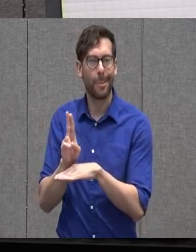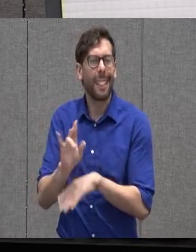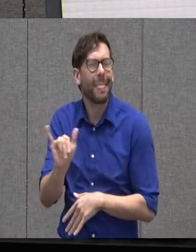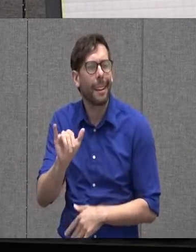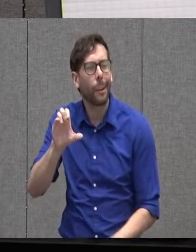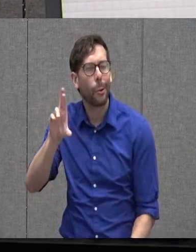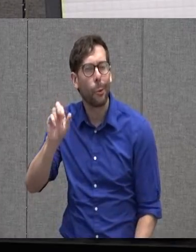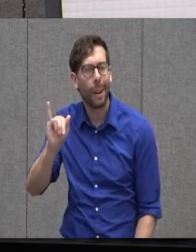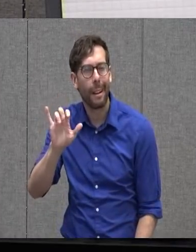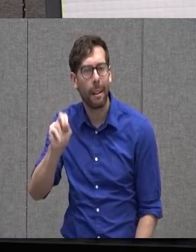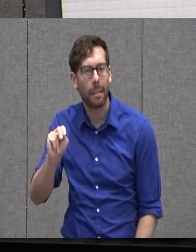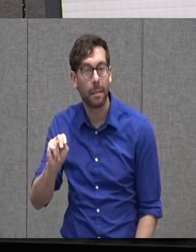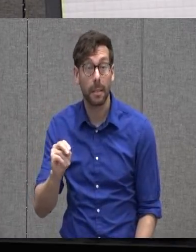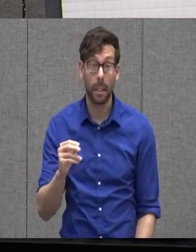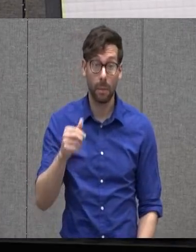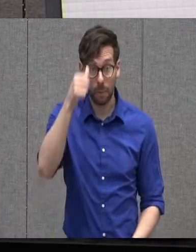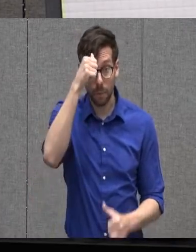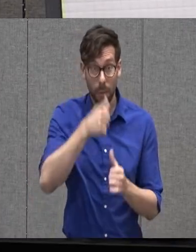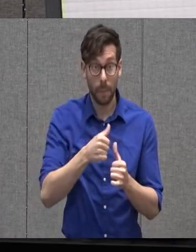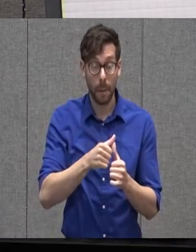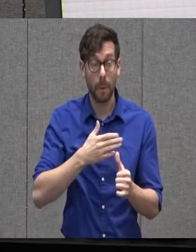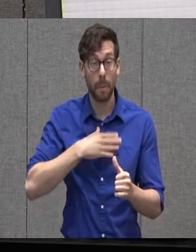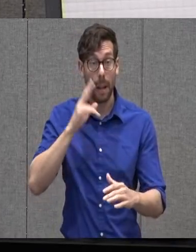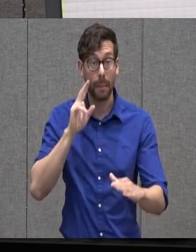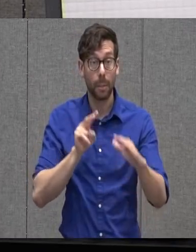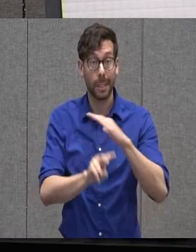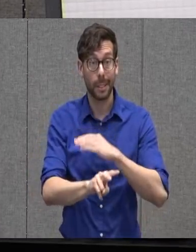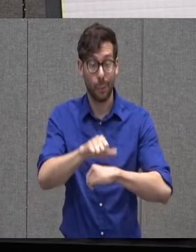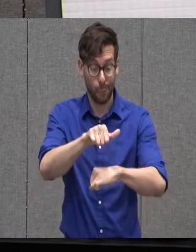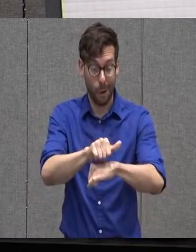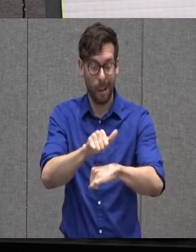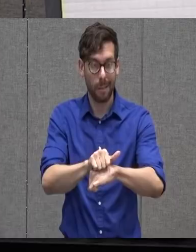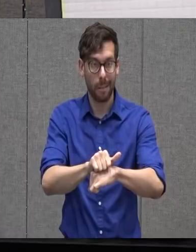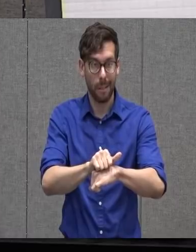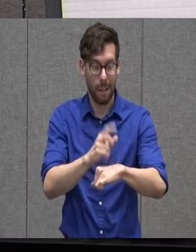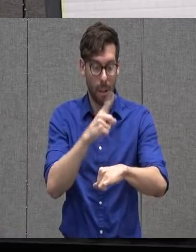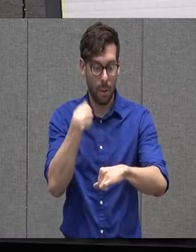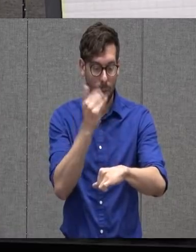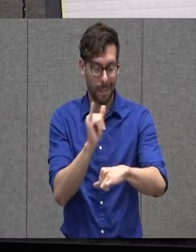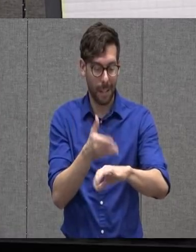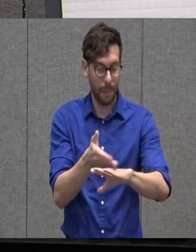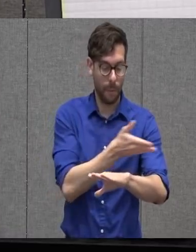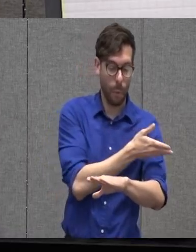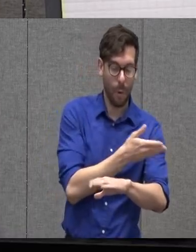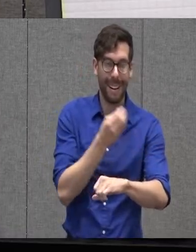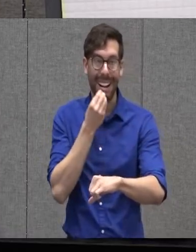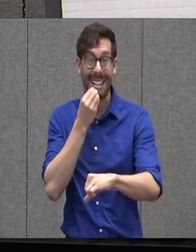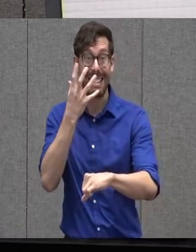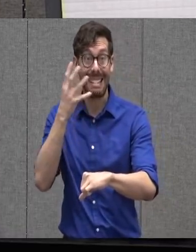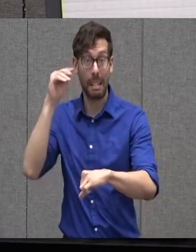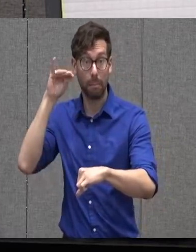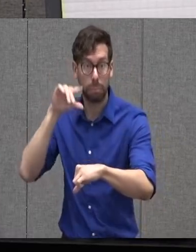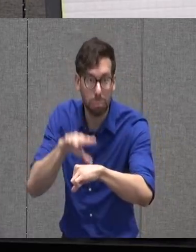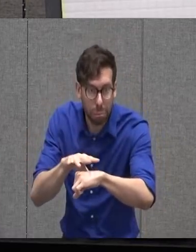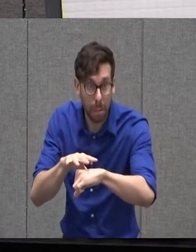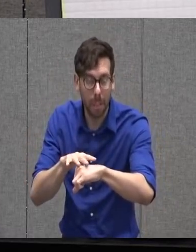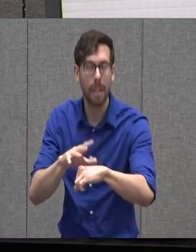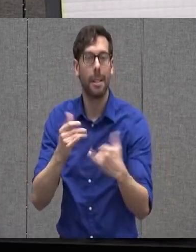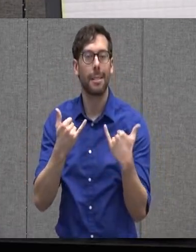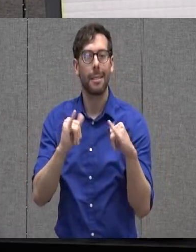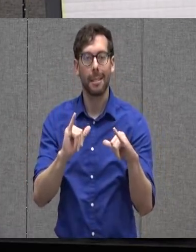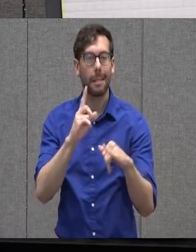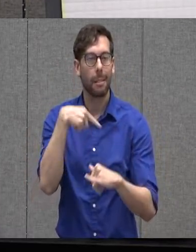my prediction was that the way it looked before, when we add heat to it, will still look the same. So sometimes